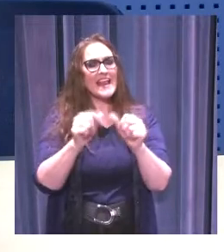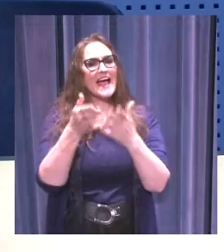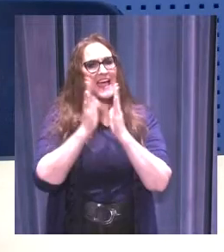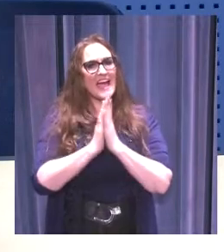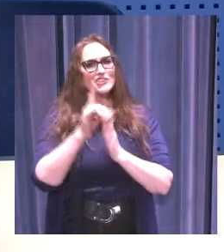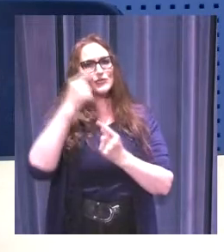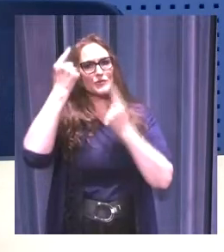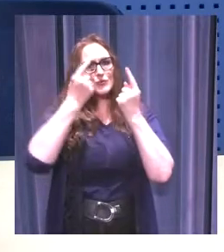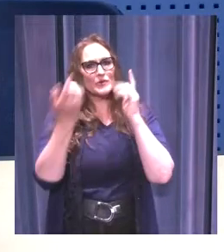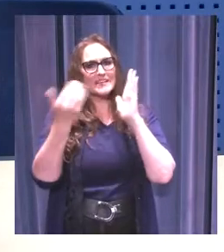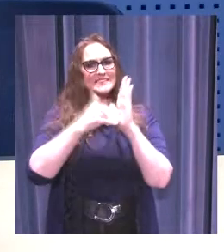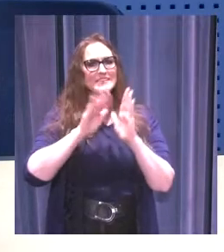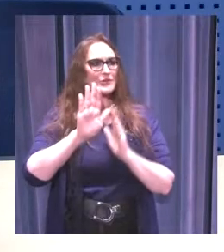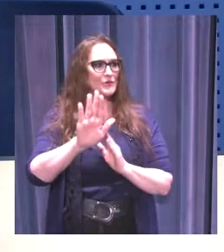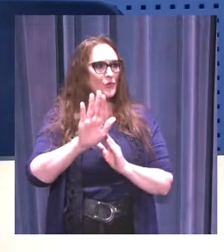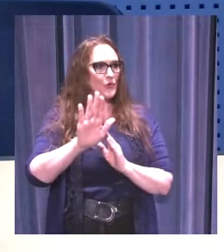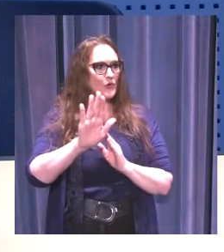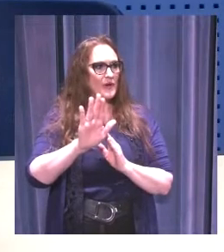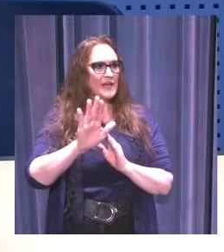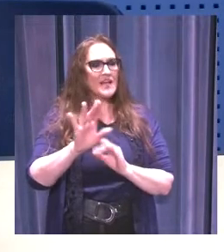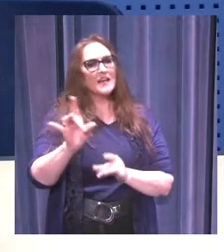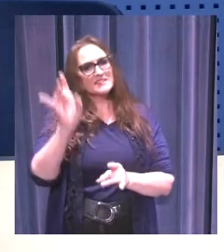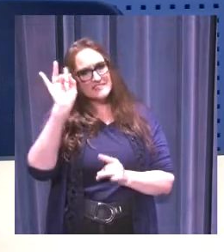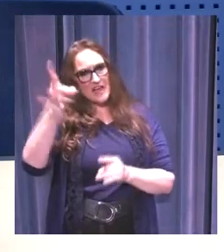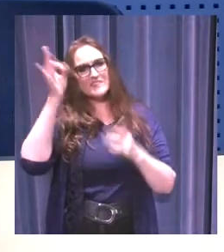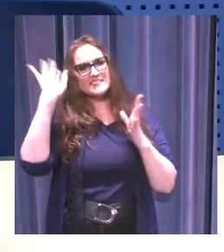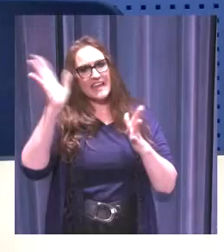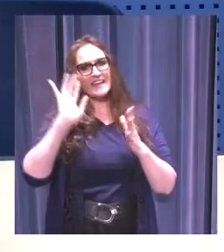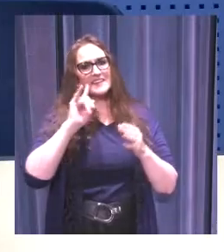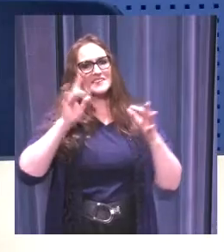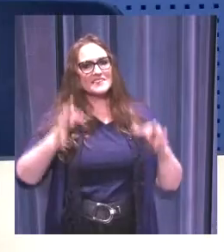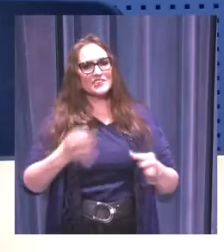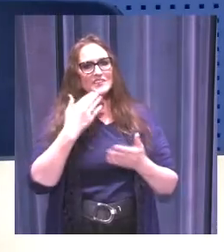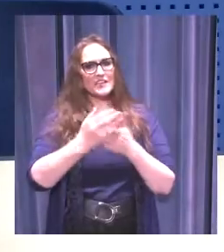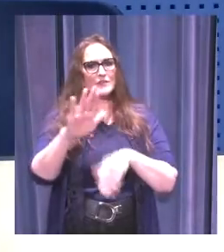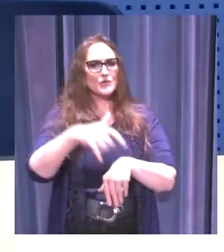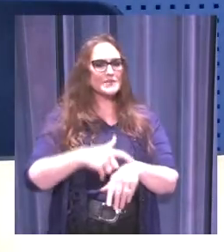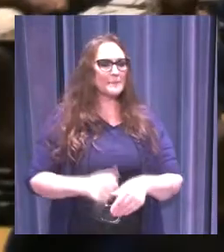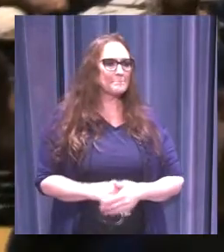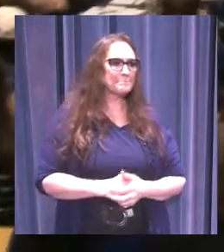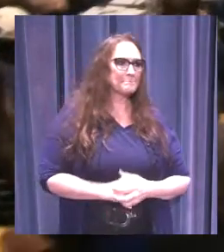you to reconsider your devastating decision, and thank you for your time.